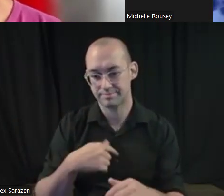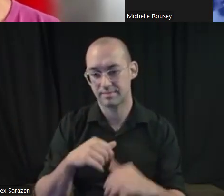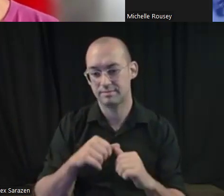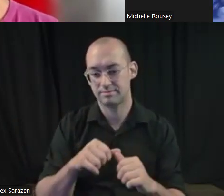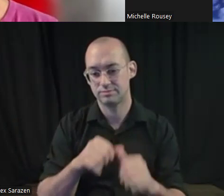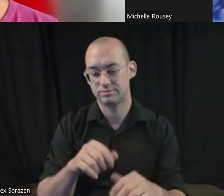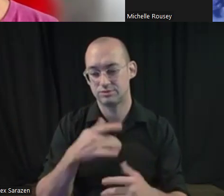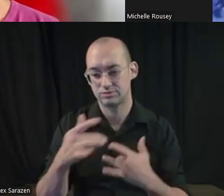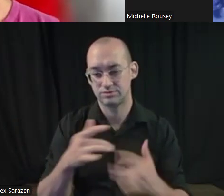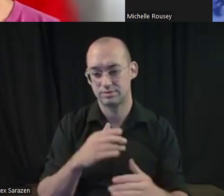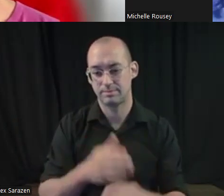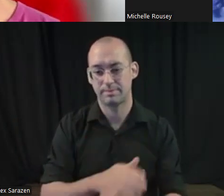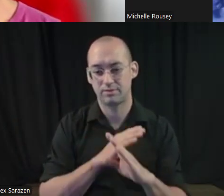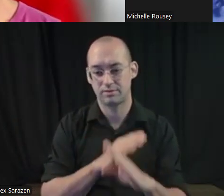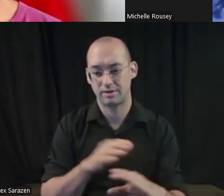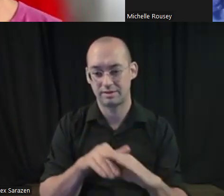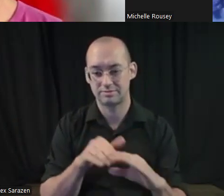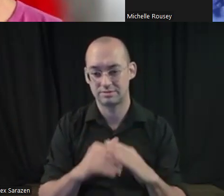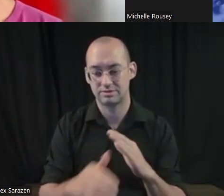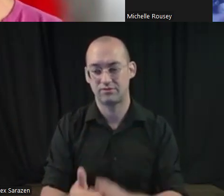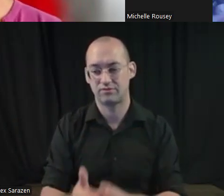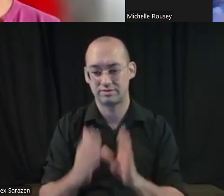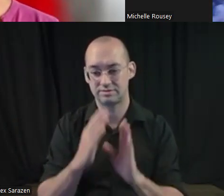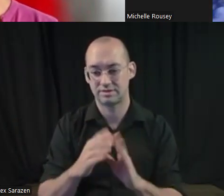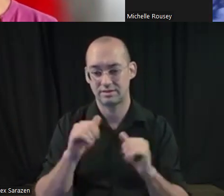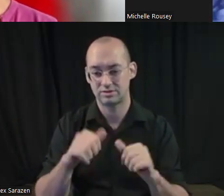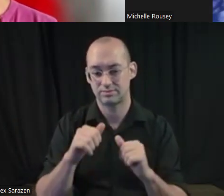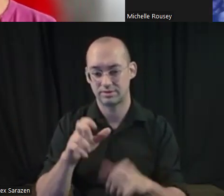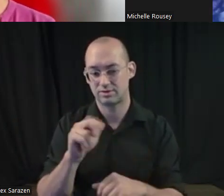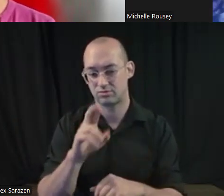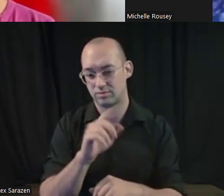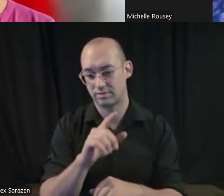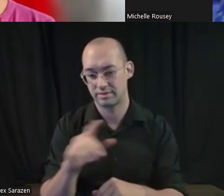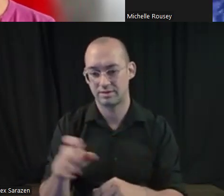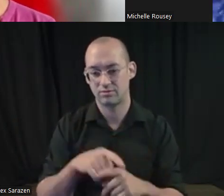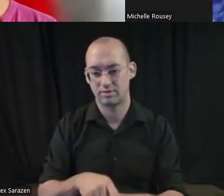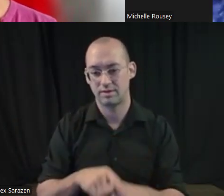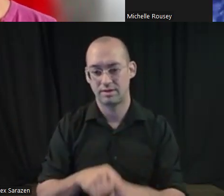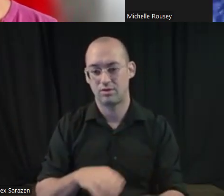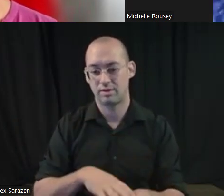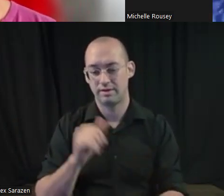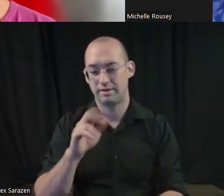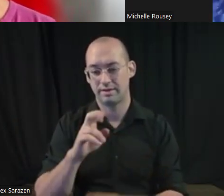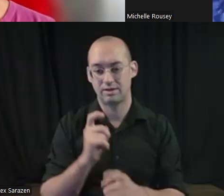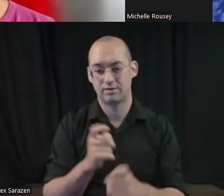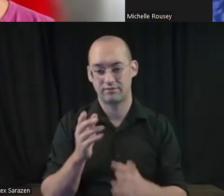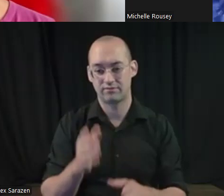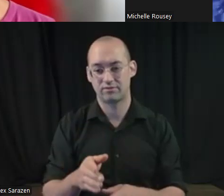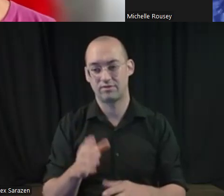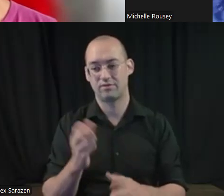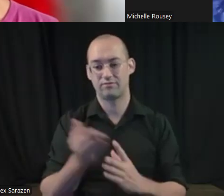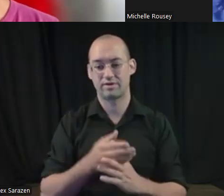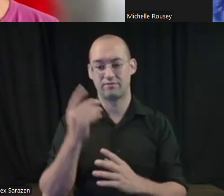to access currently facing eligible enrollees who rely on their caregivers to file for eligibility for